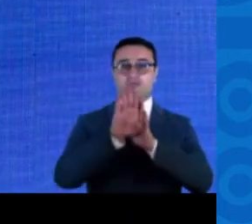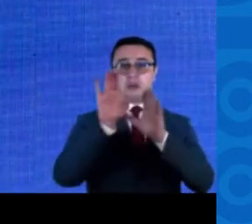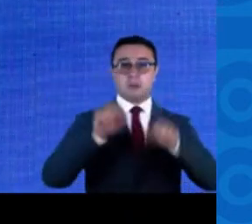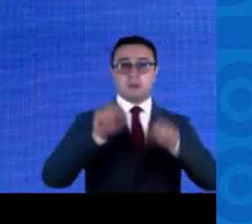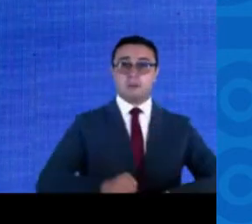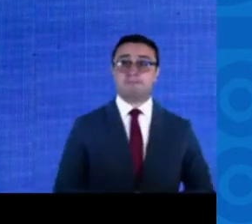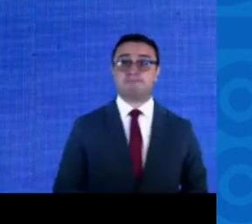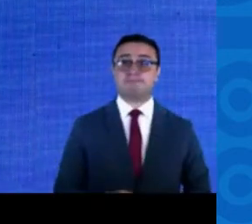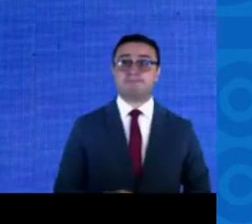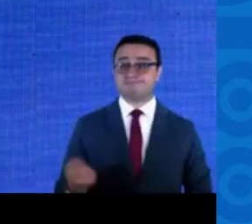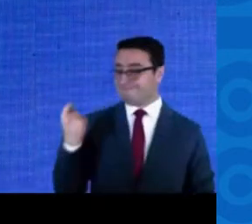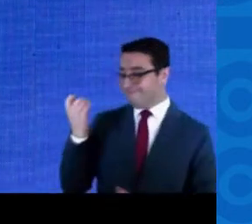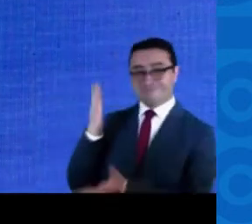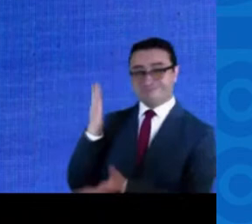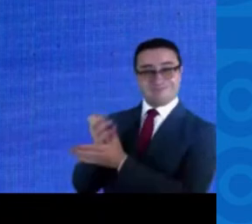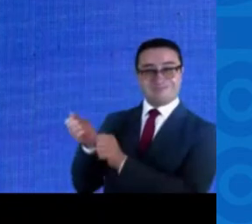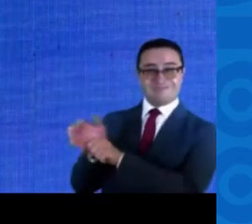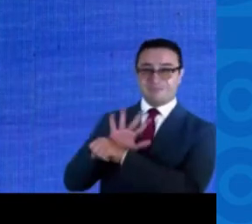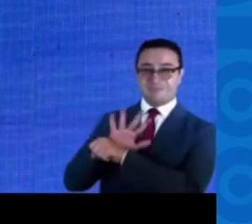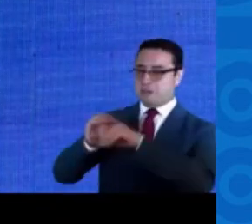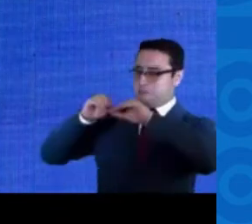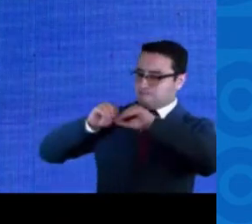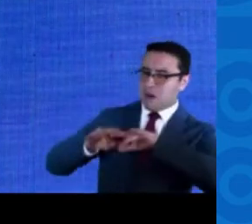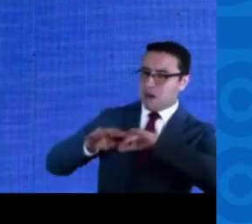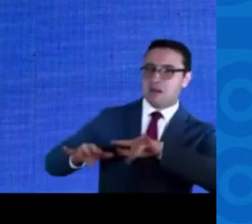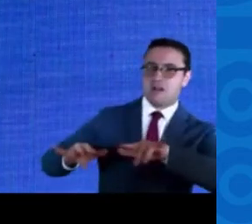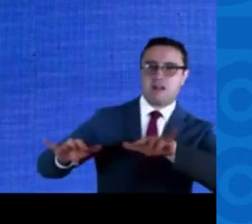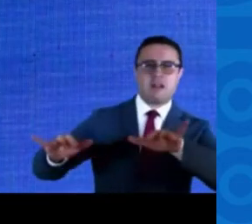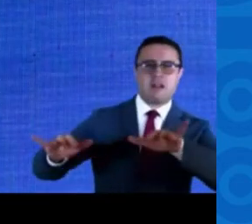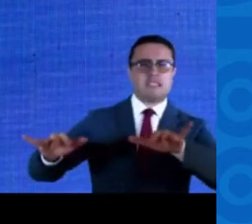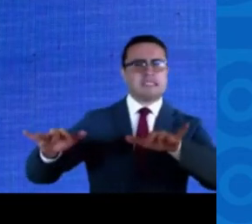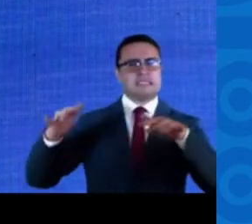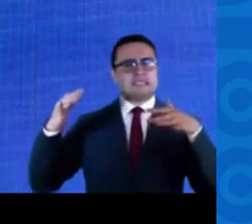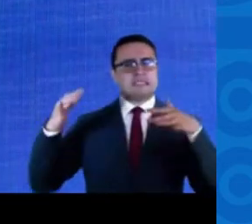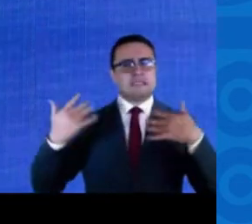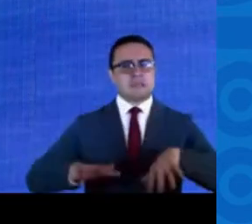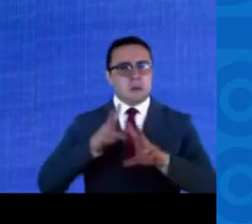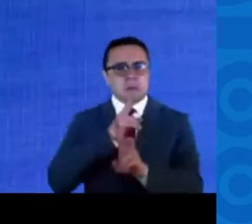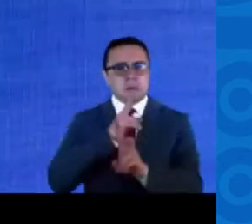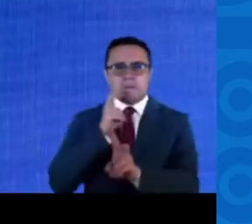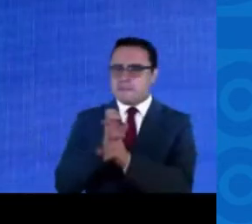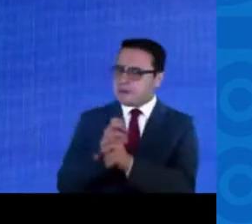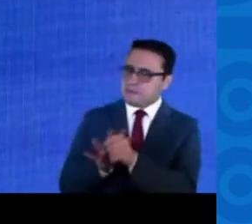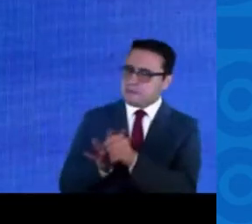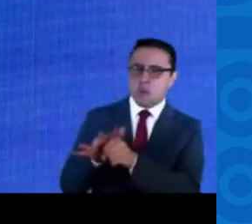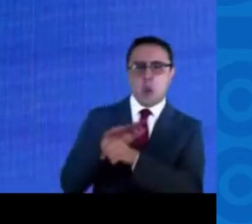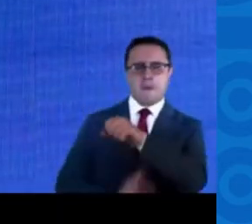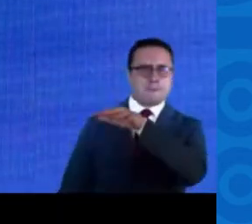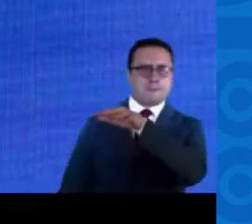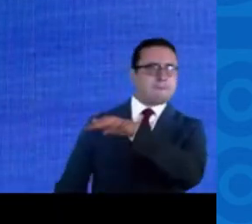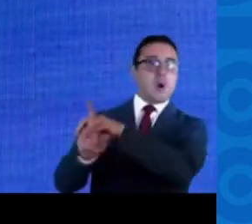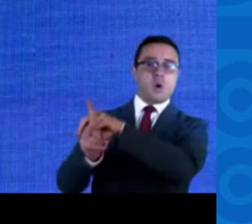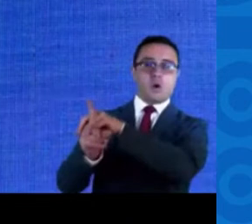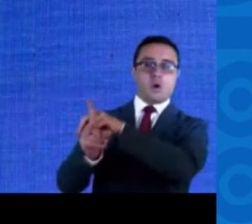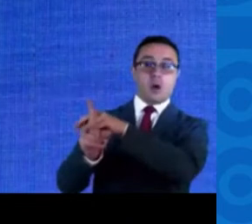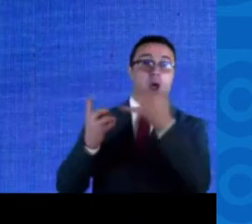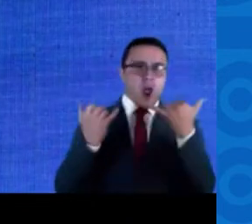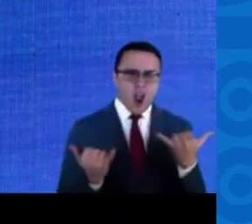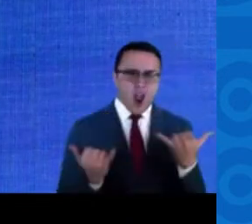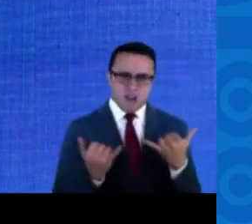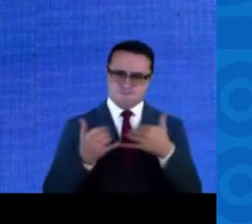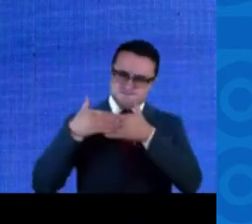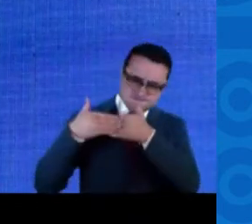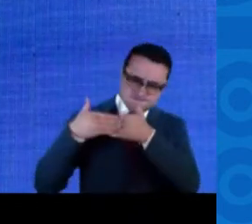sustainable development of our nations. COVID-19, as I said before, imposed on us a